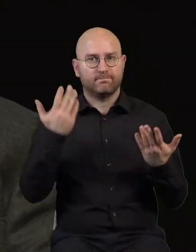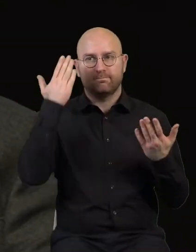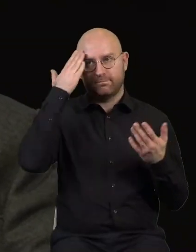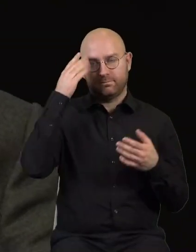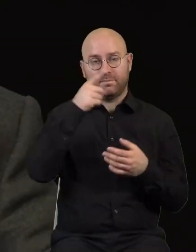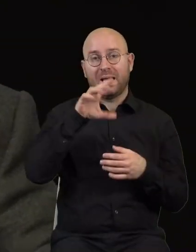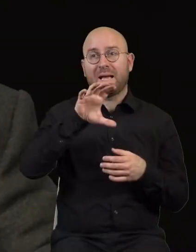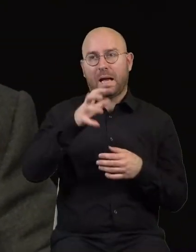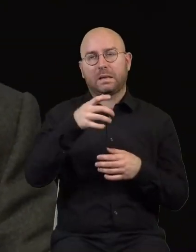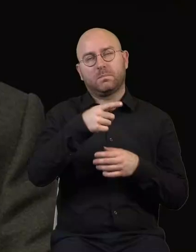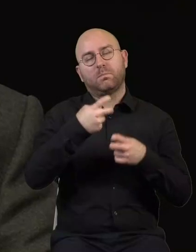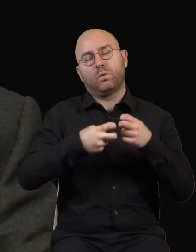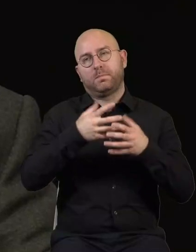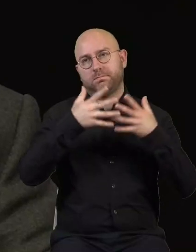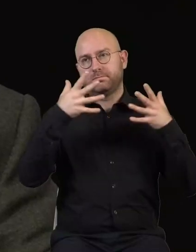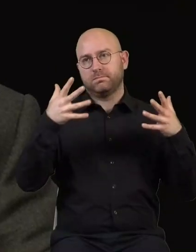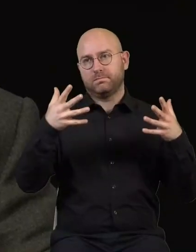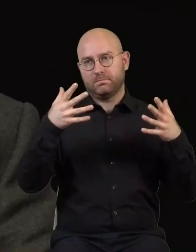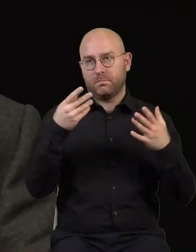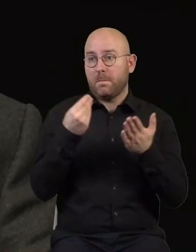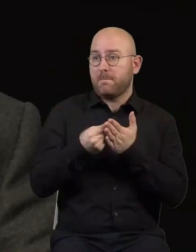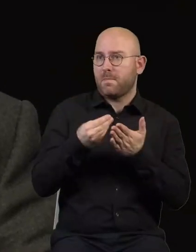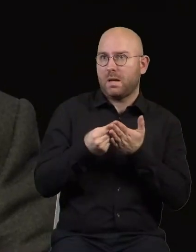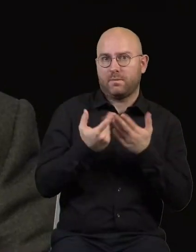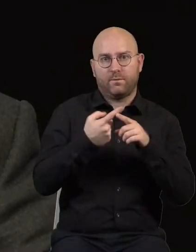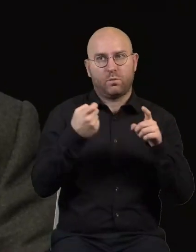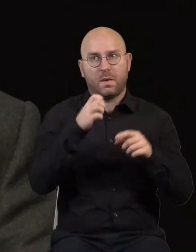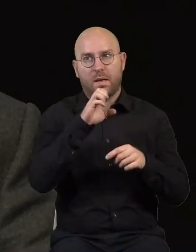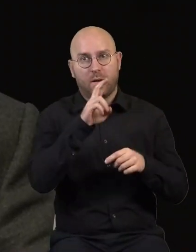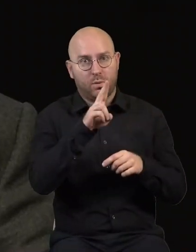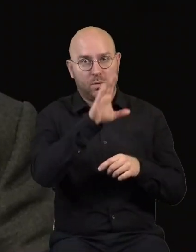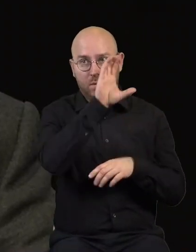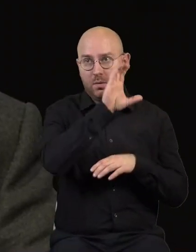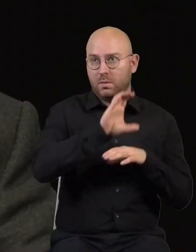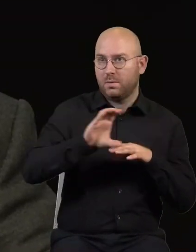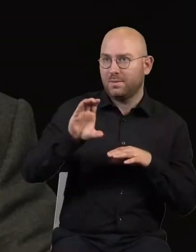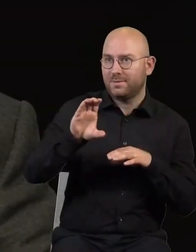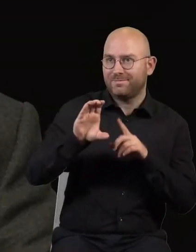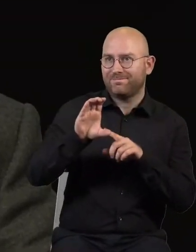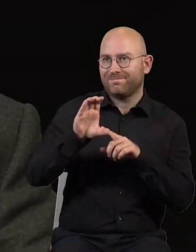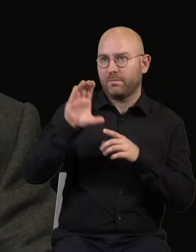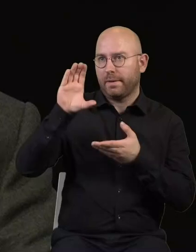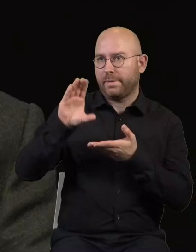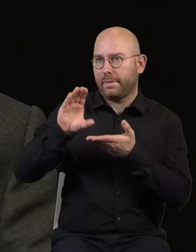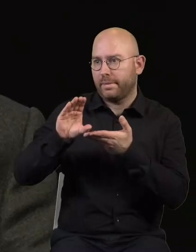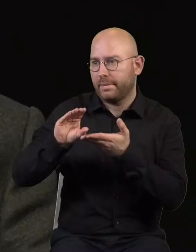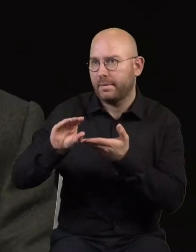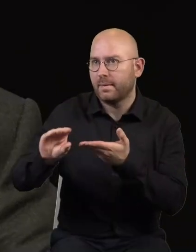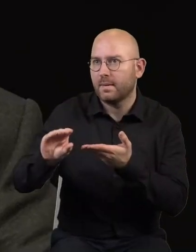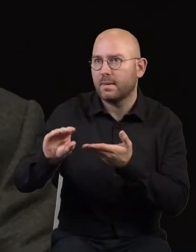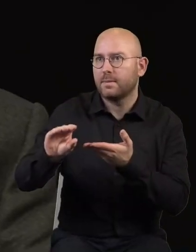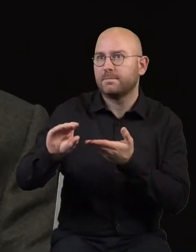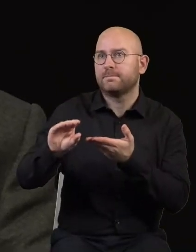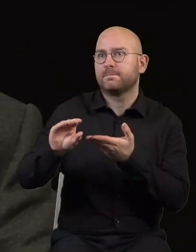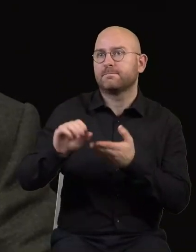be available, the opportunity to blend this and to use guarantees and to involve the private sector and with the national